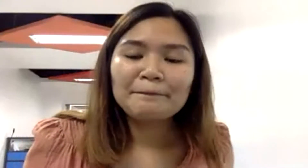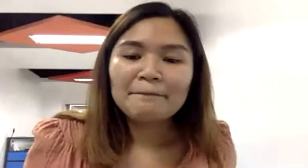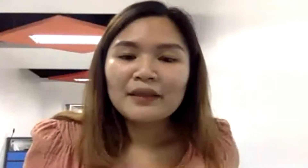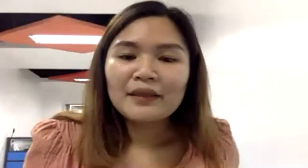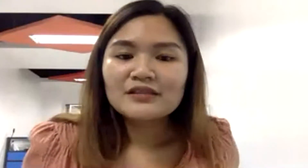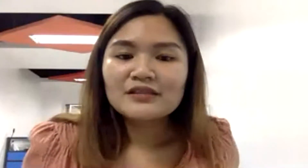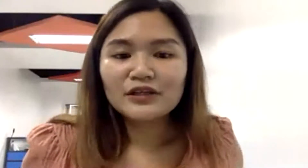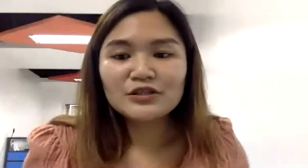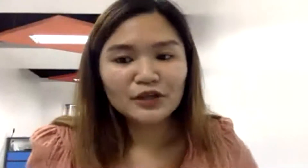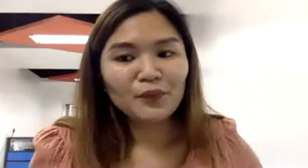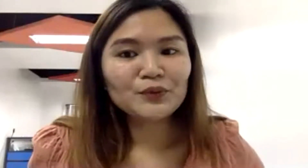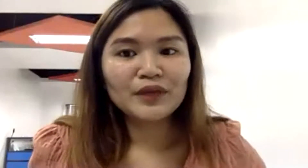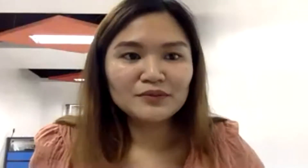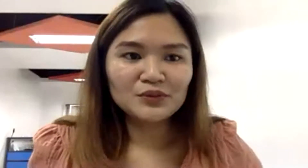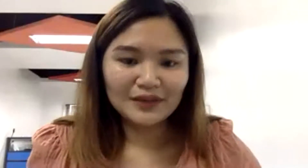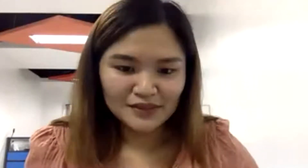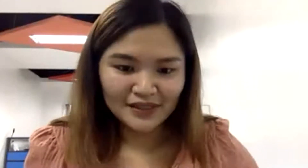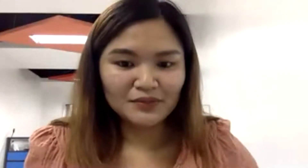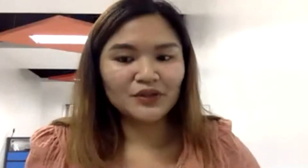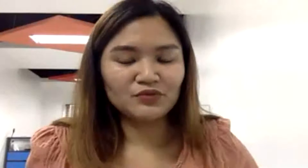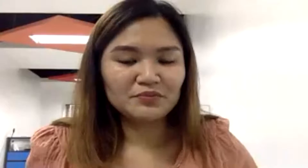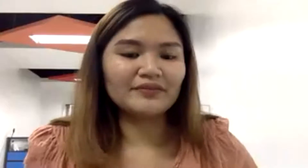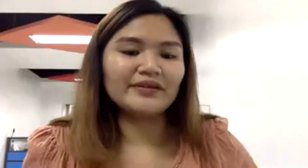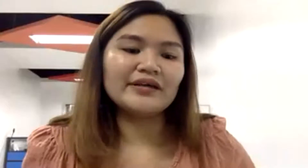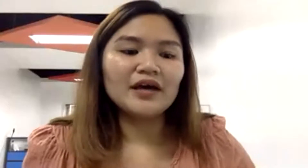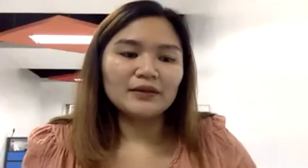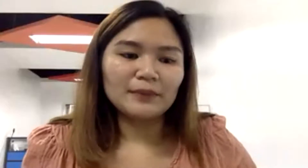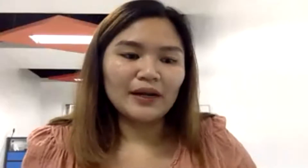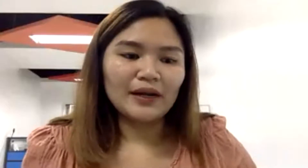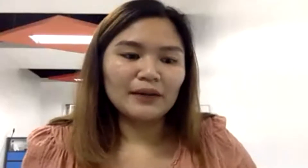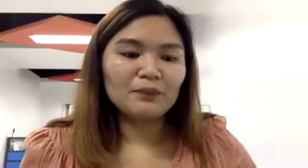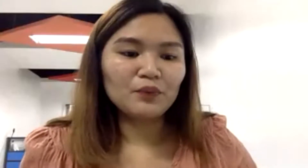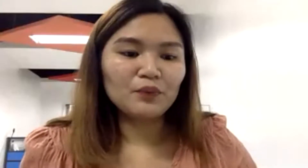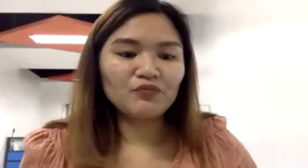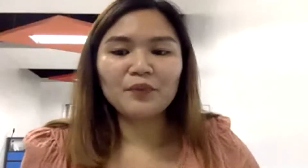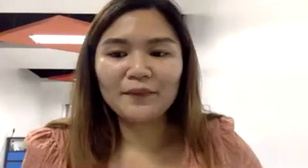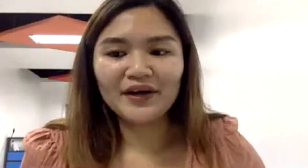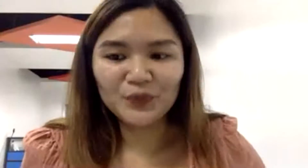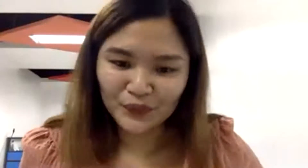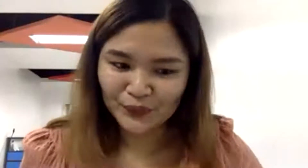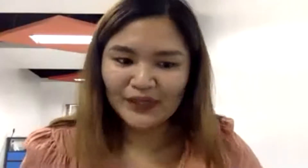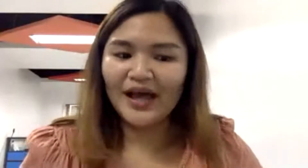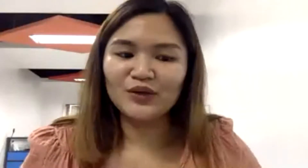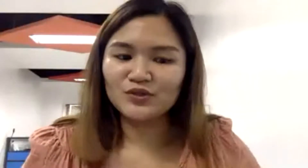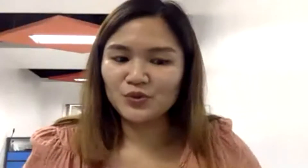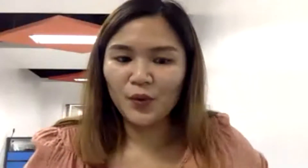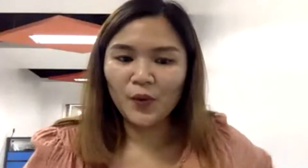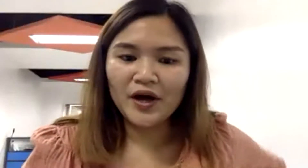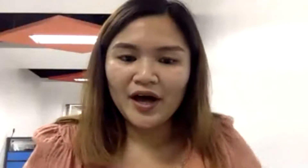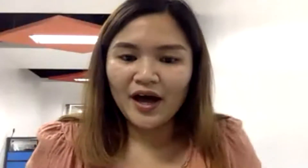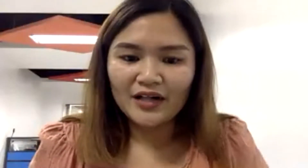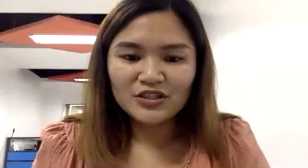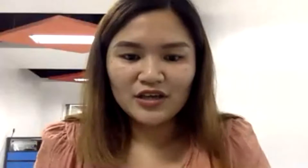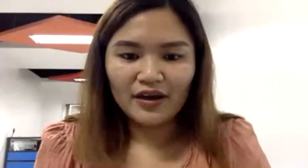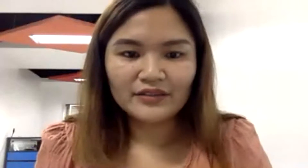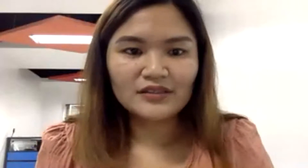screenshot po yung nicknames na gagamitin nyo for Menti para may proof lang po kami na kayo po yung nanalo. So